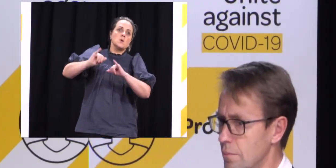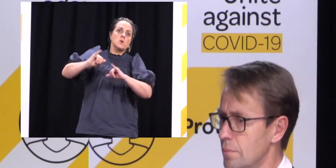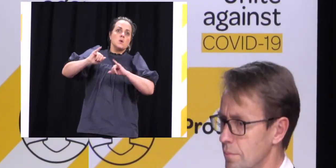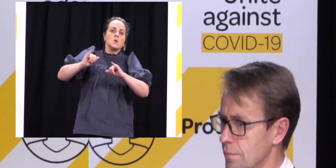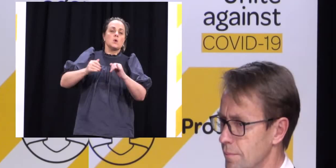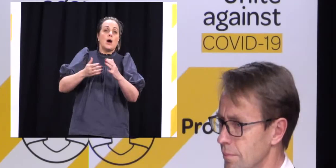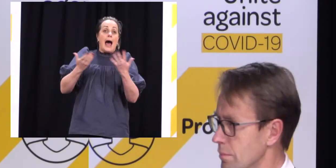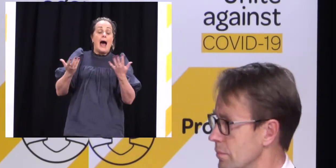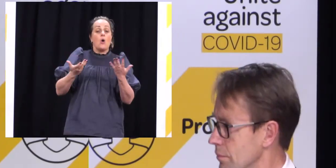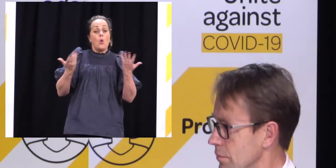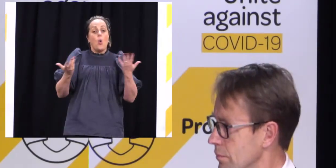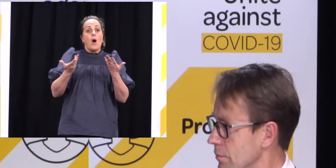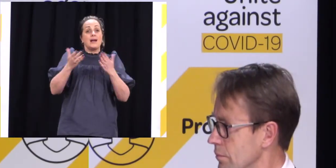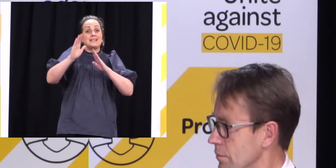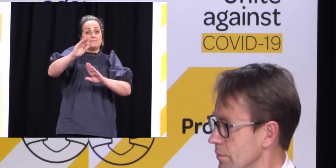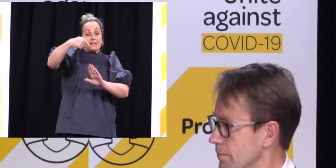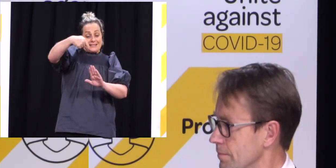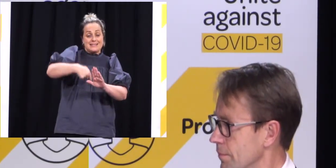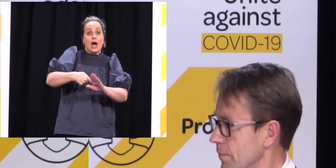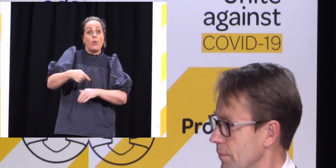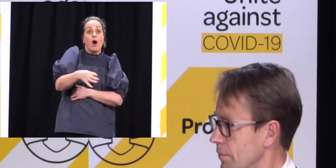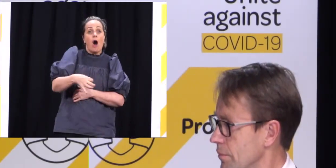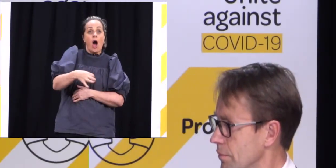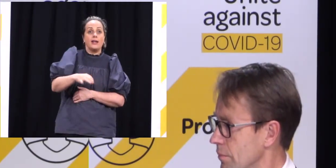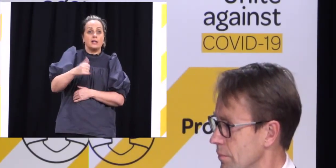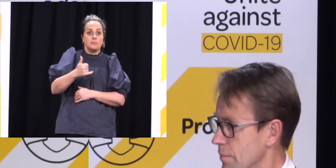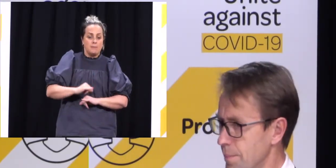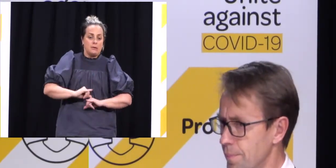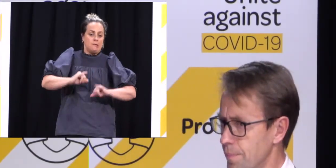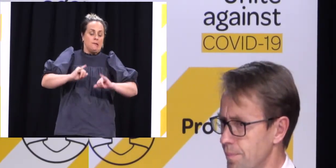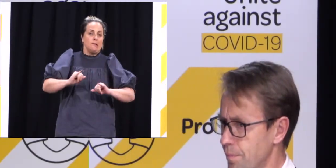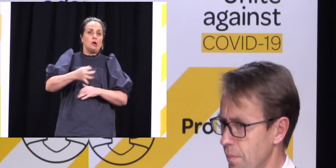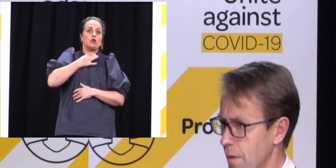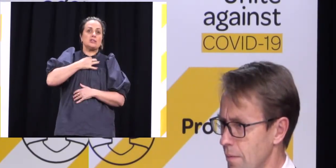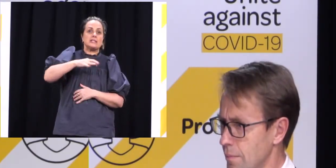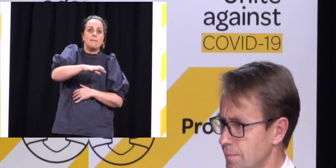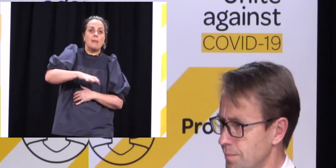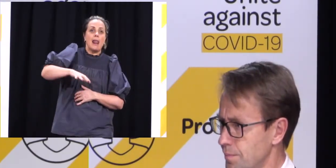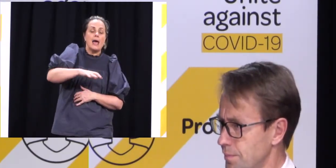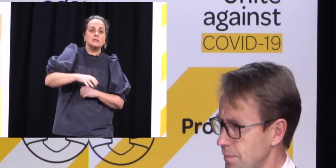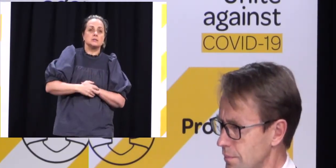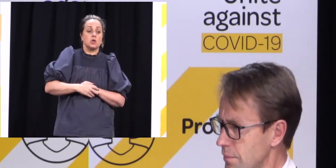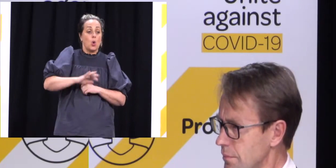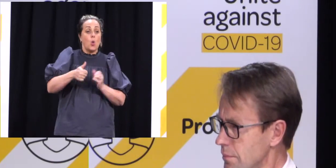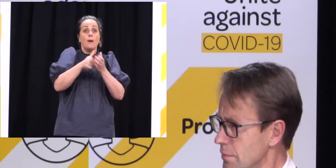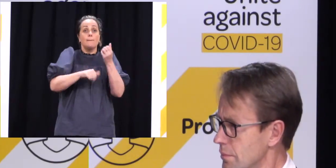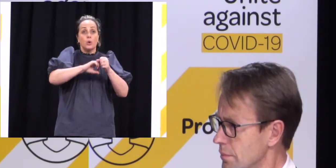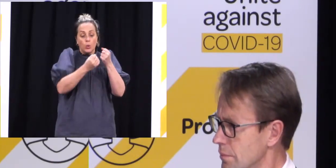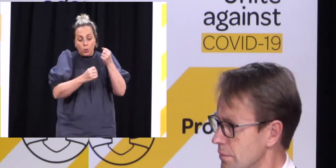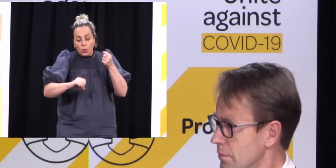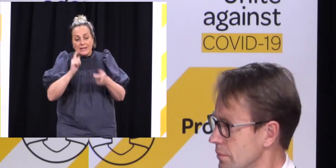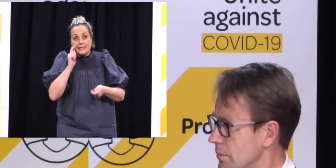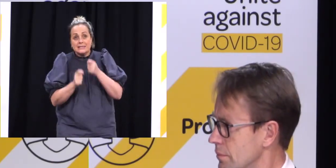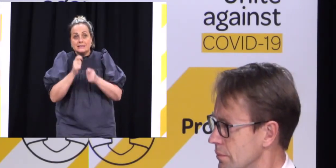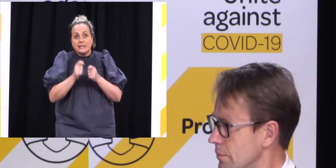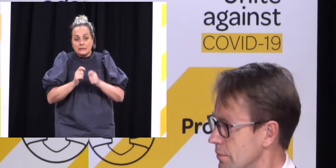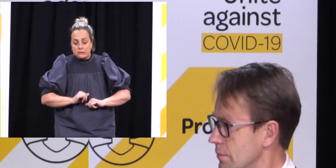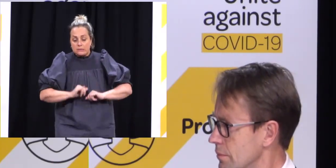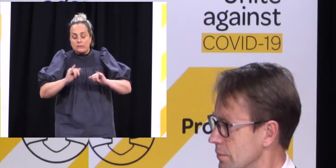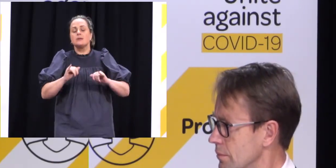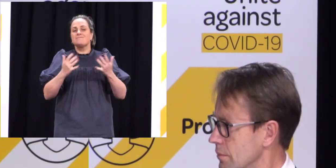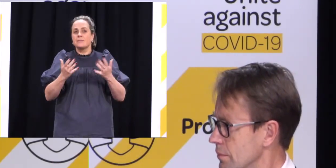parts of the country like the South Island, whether or not we've seen cases there, whether we've seen wastewater results there. So that felt like